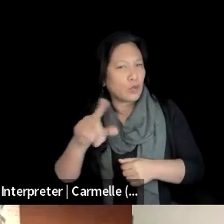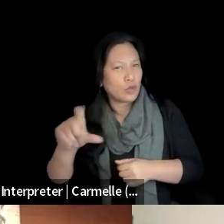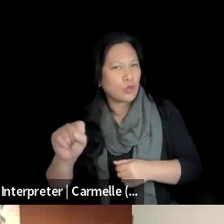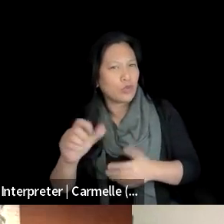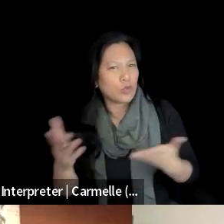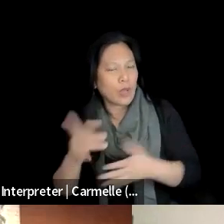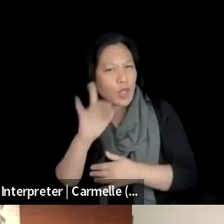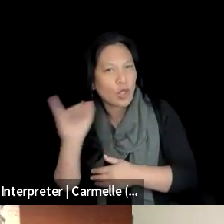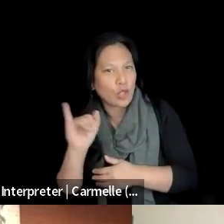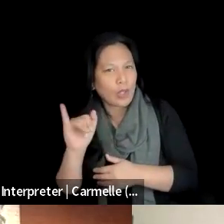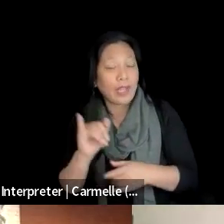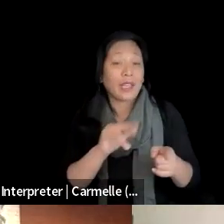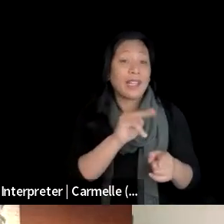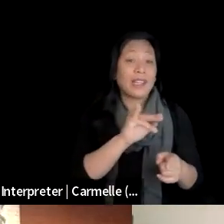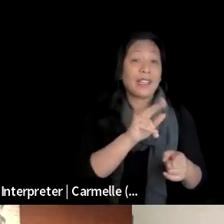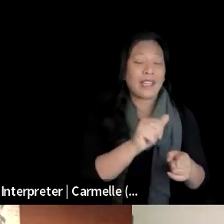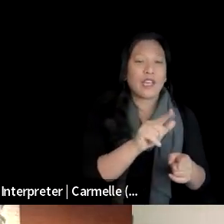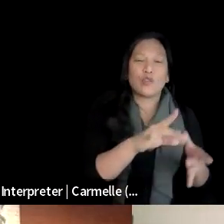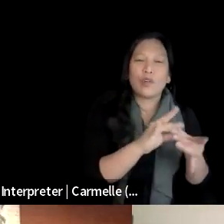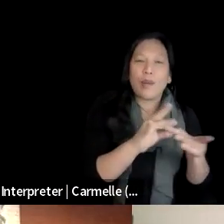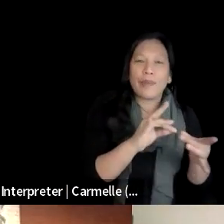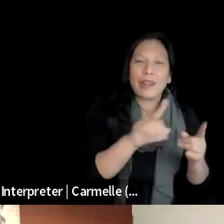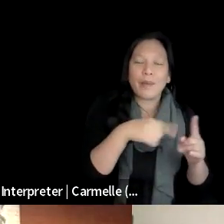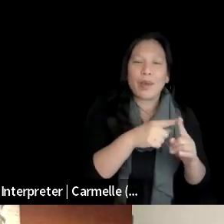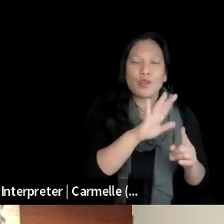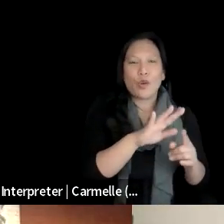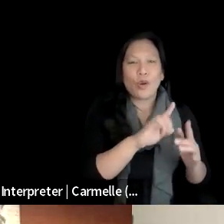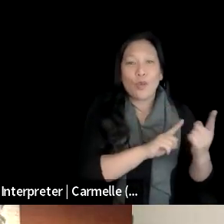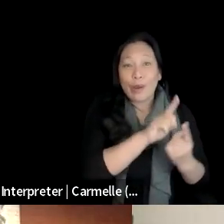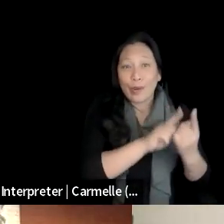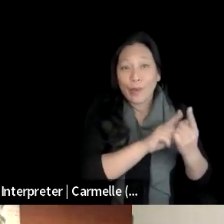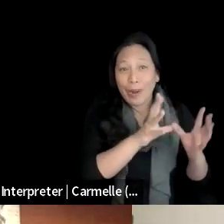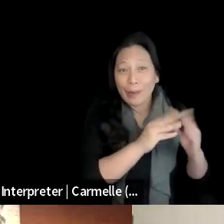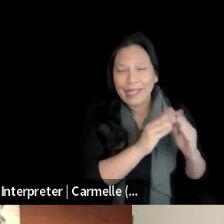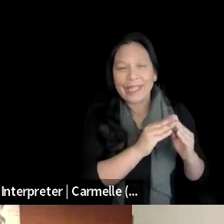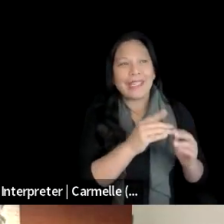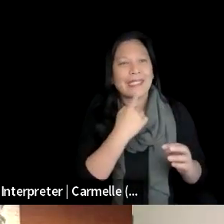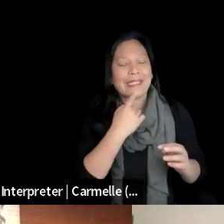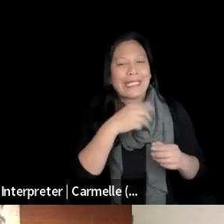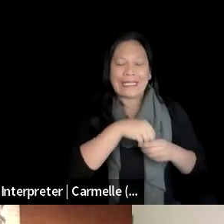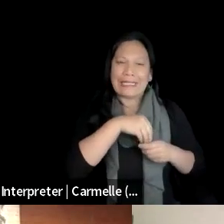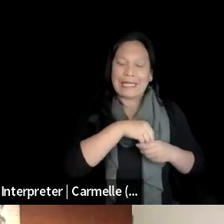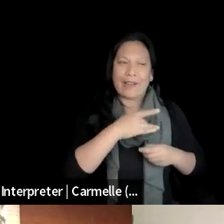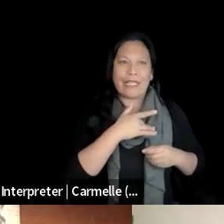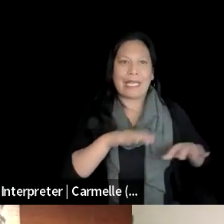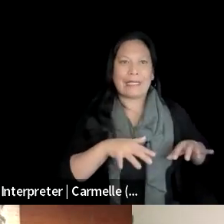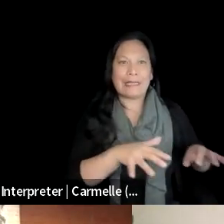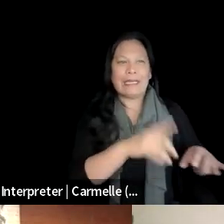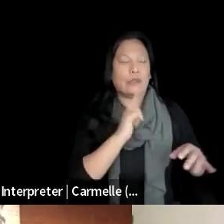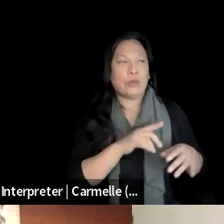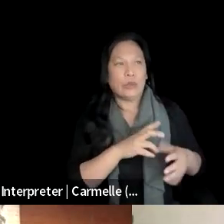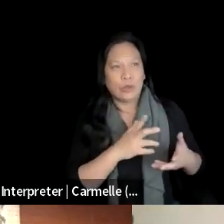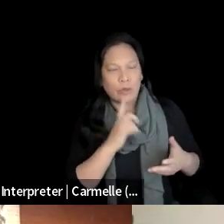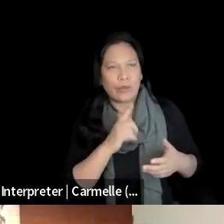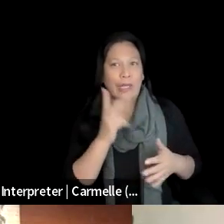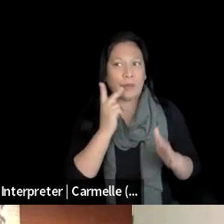the origin story of your one-on-one meetings, being your anxiety when you were facing the prospect of directing